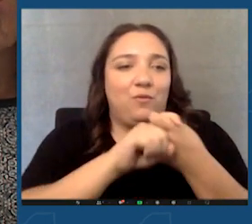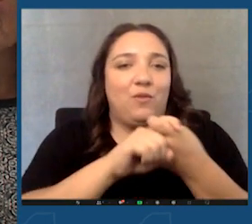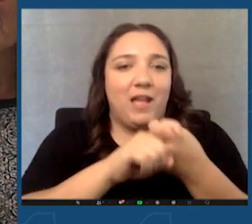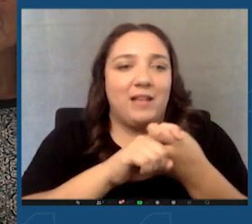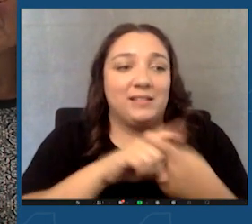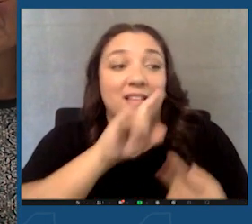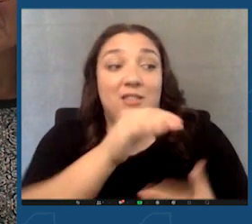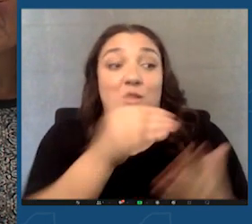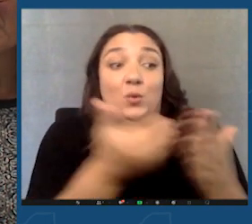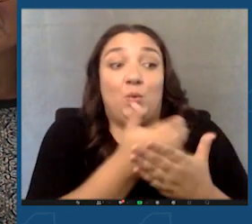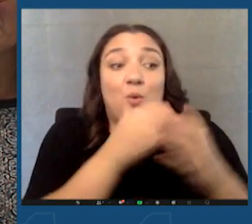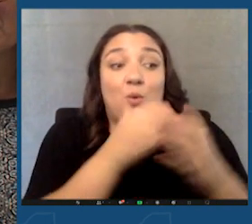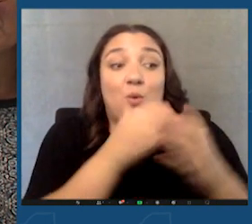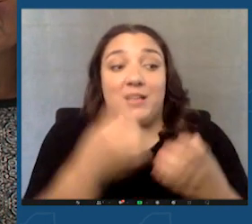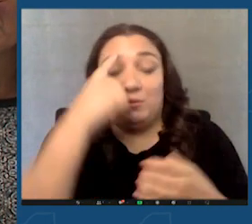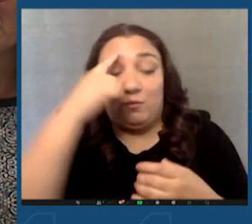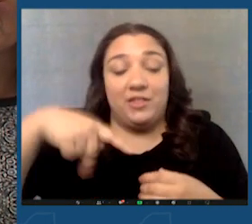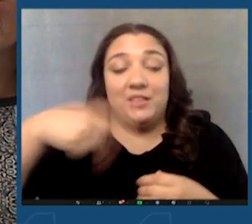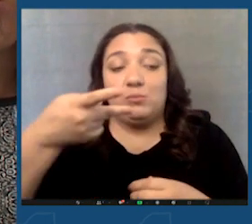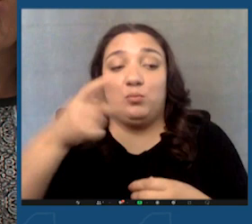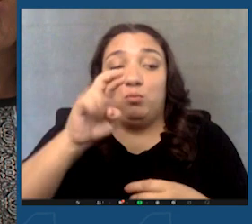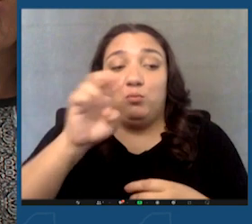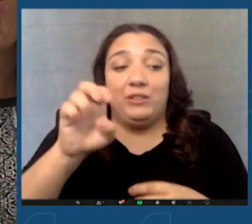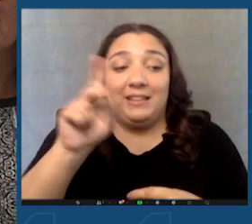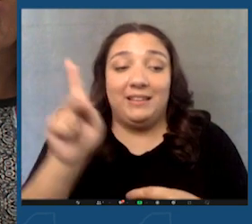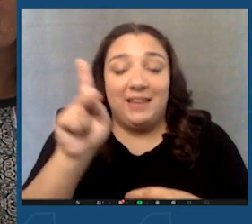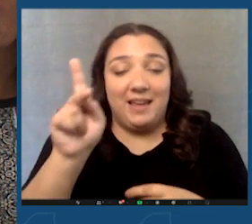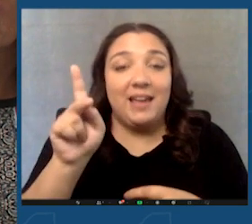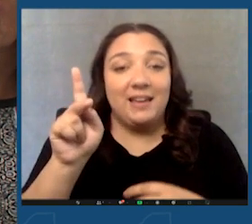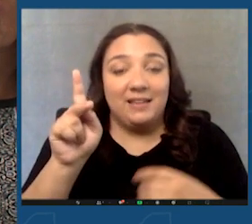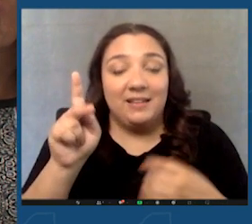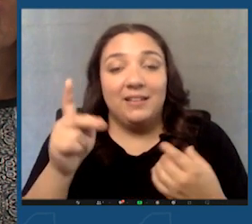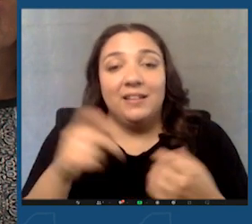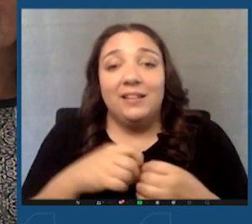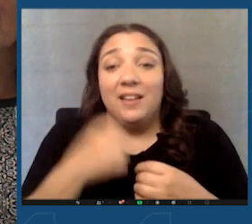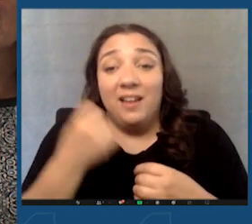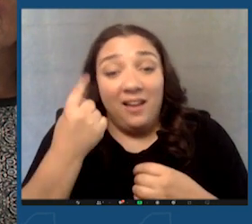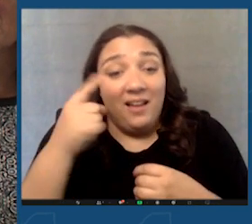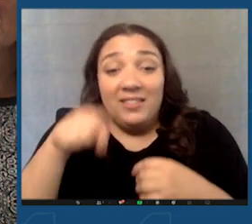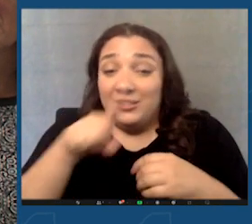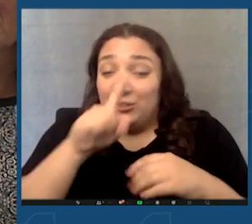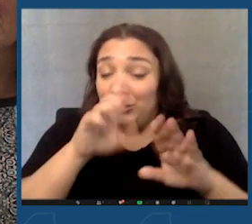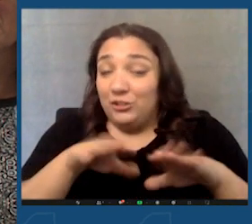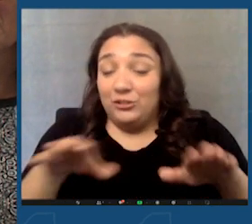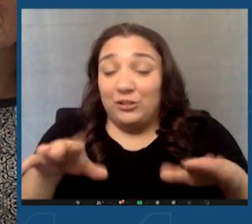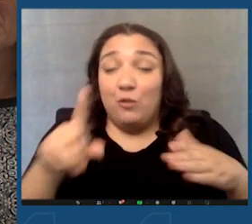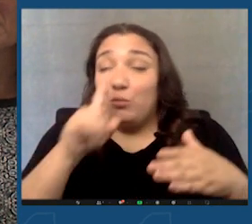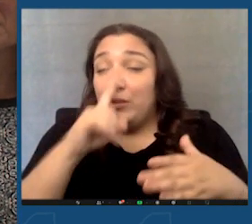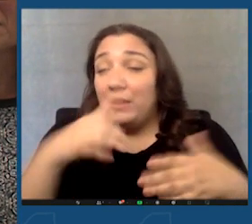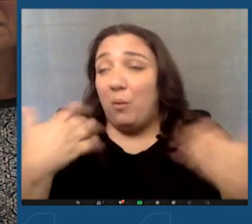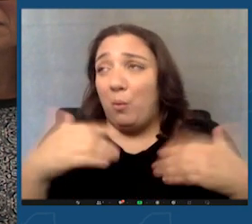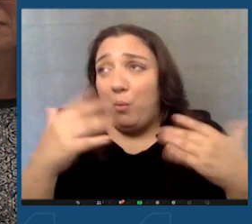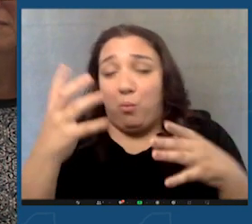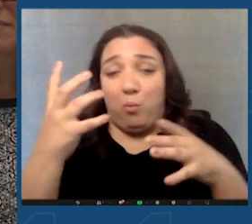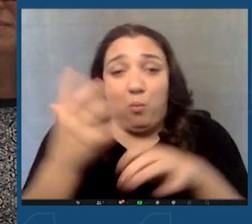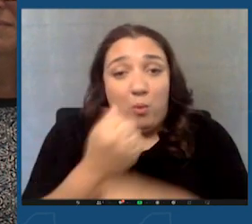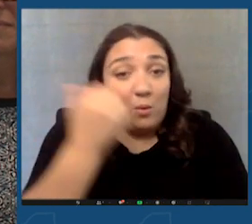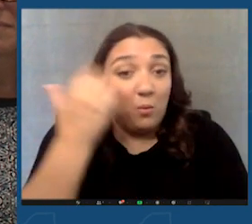here. And these children literally won the lottery in a sense that before this past